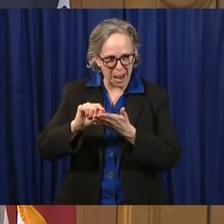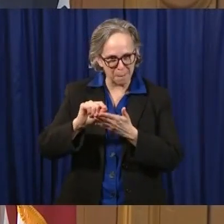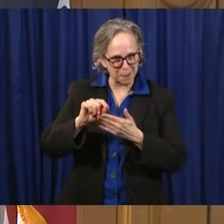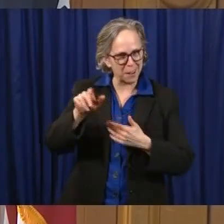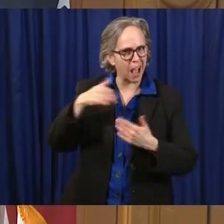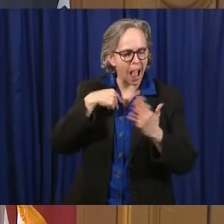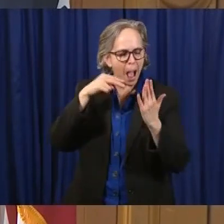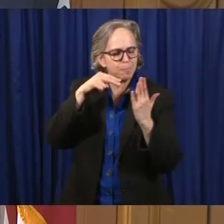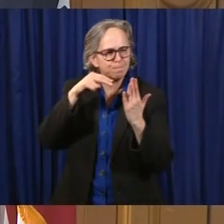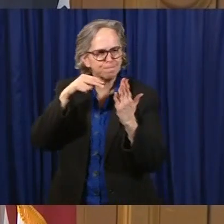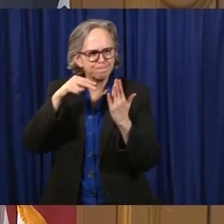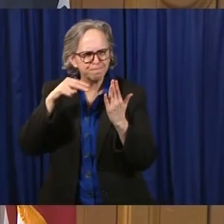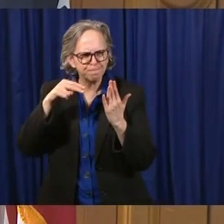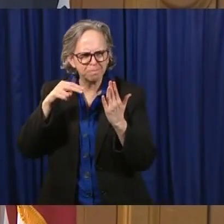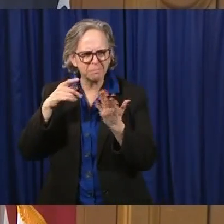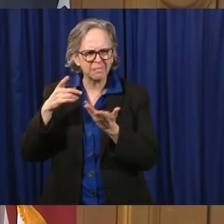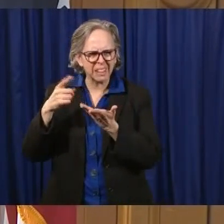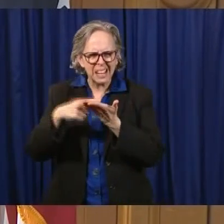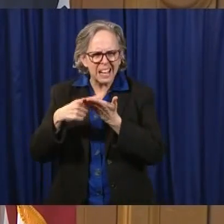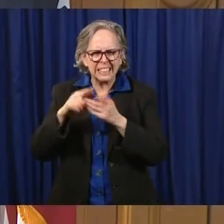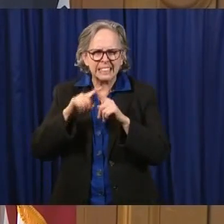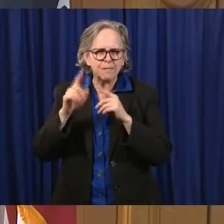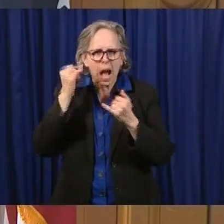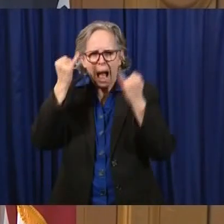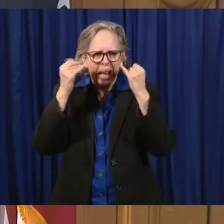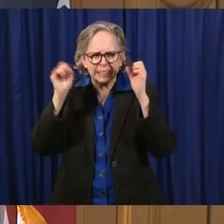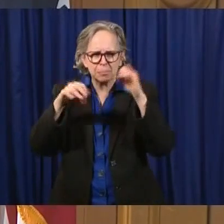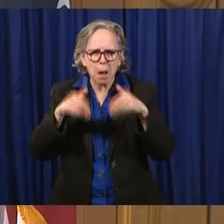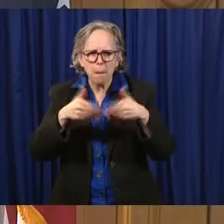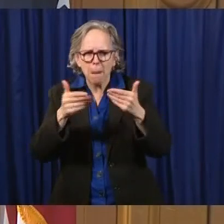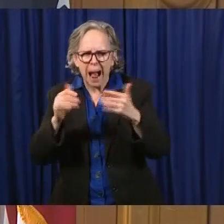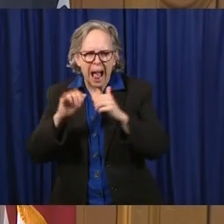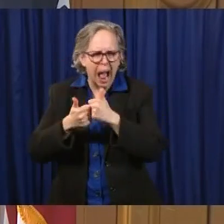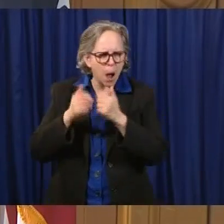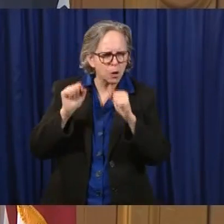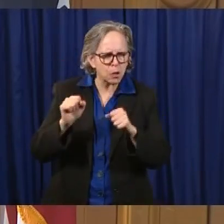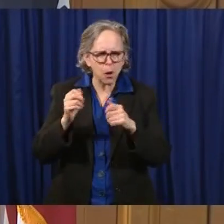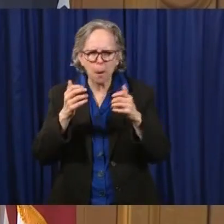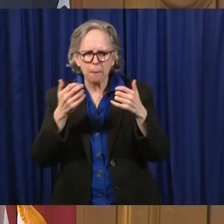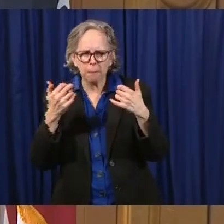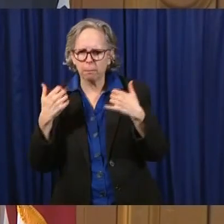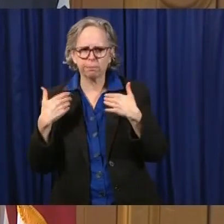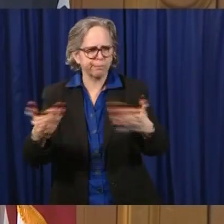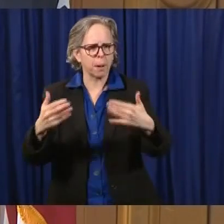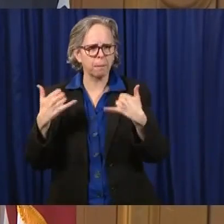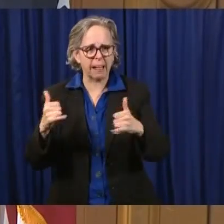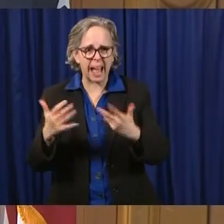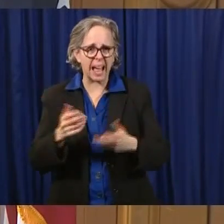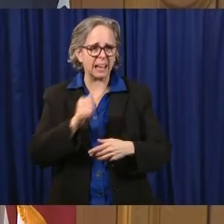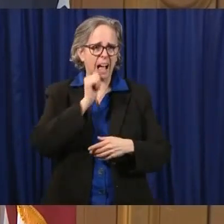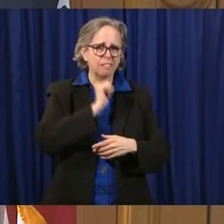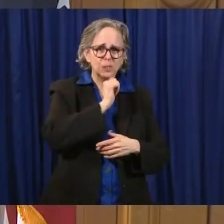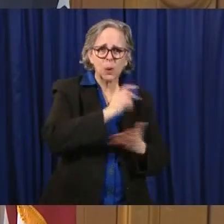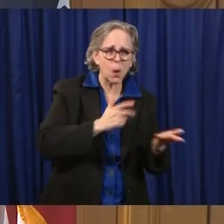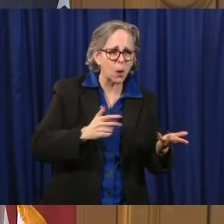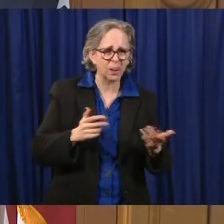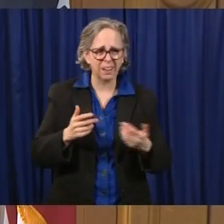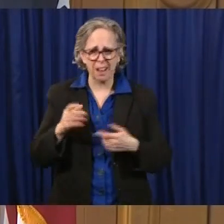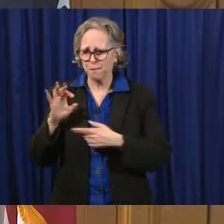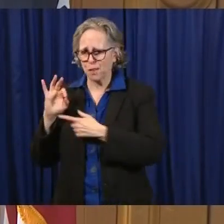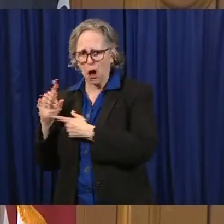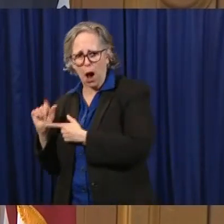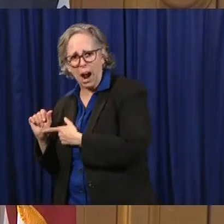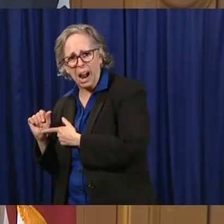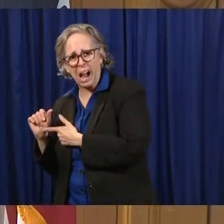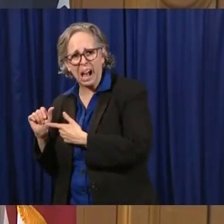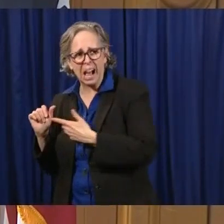different proposals Major League was having about playing in Arizona or playing, in Florida and trying to